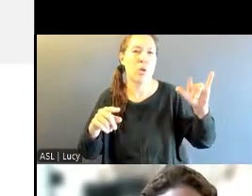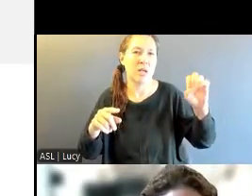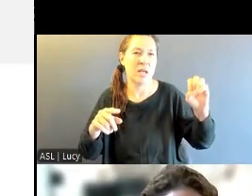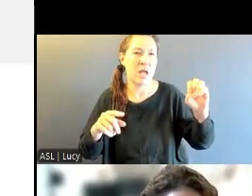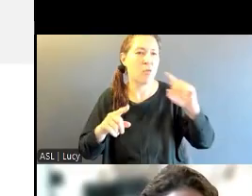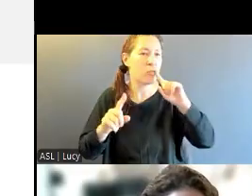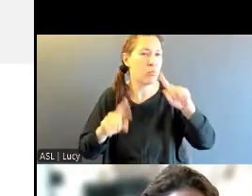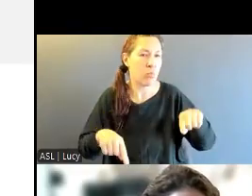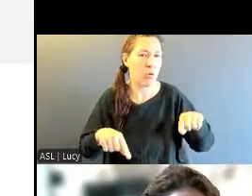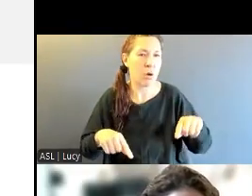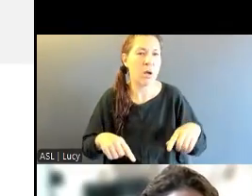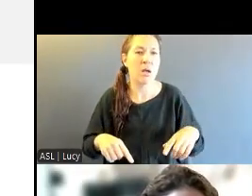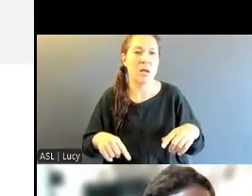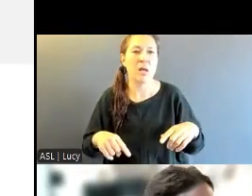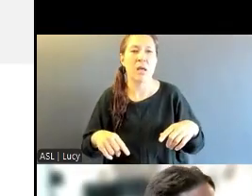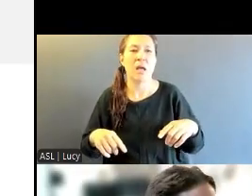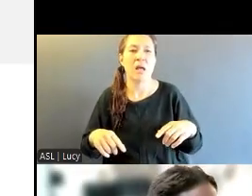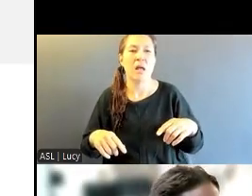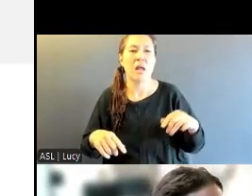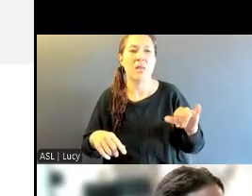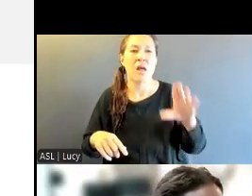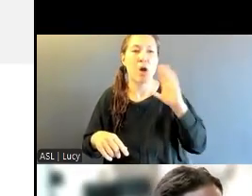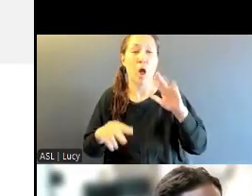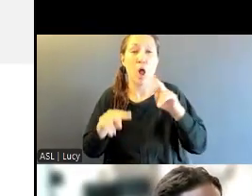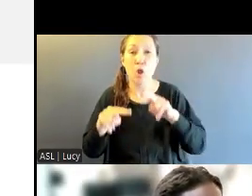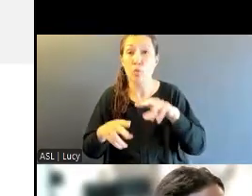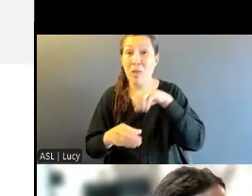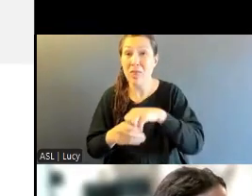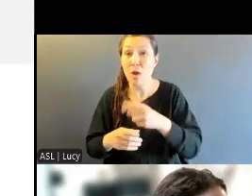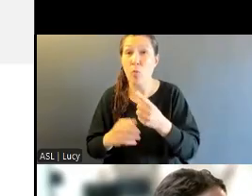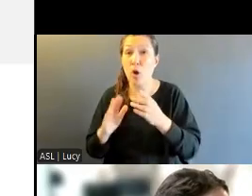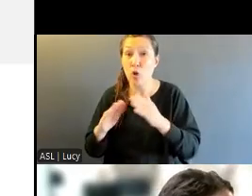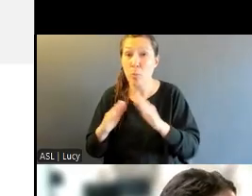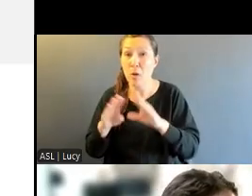across communities of focus. So stay tuned, and thank you